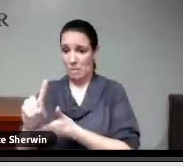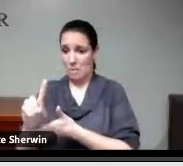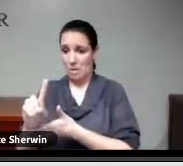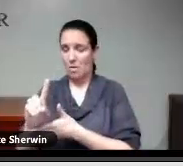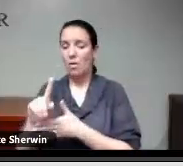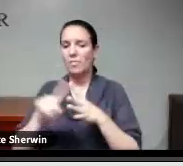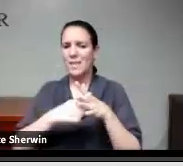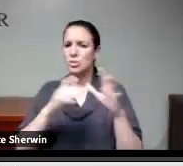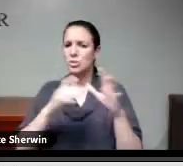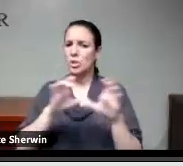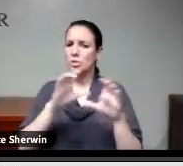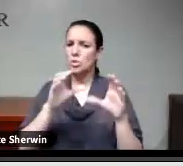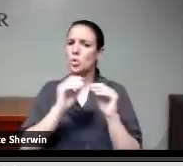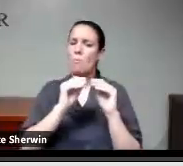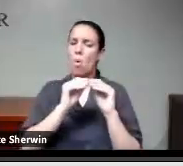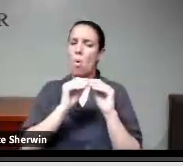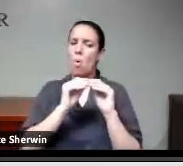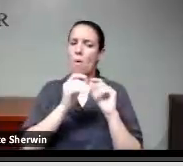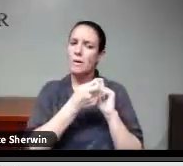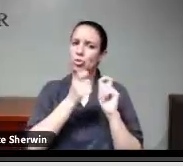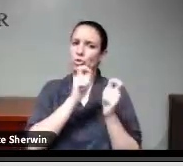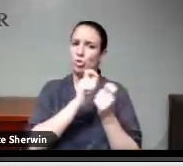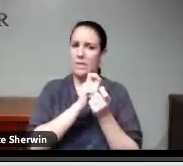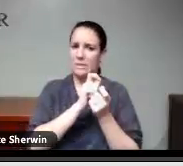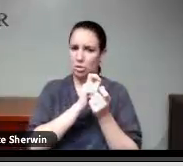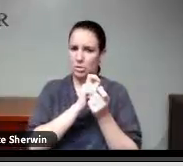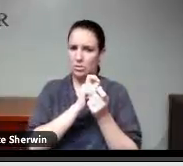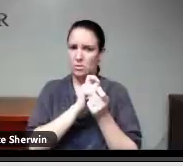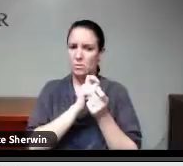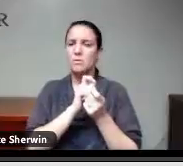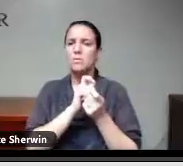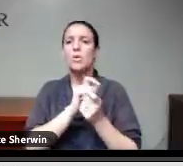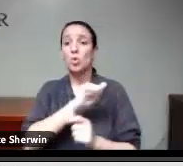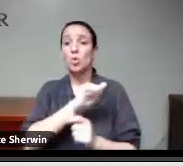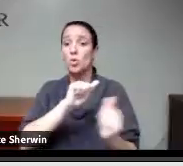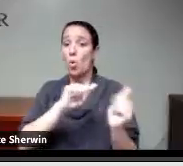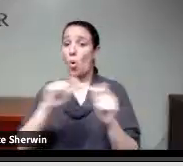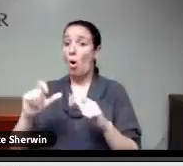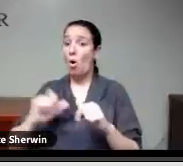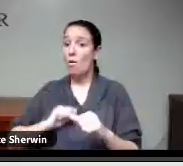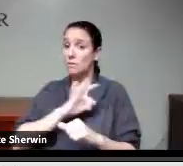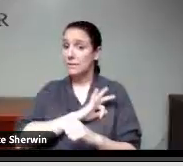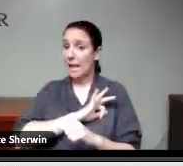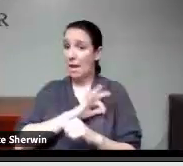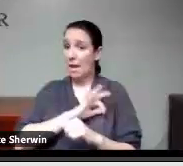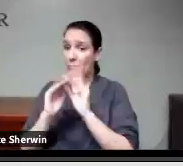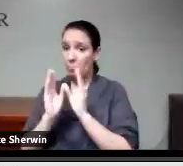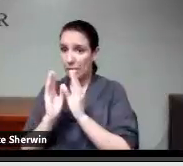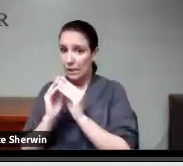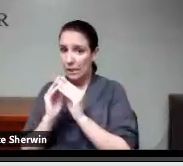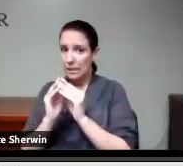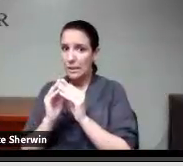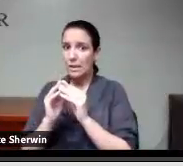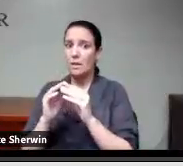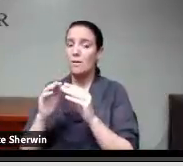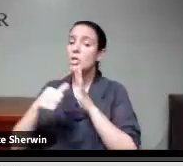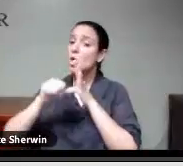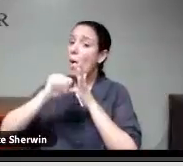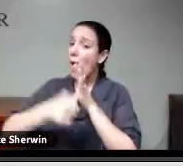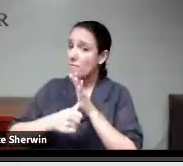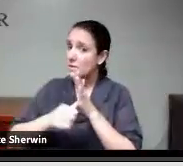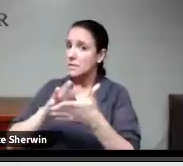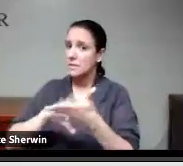some more transformative kind of changes. So they started holding all staff meetings. They started putting a lot more heavy emphasis on learning